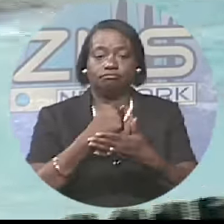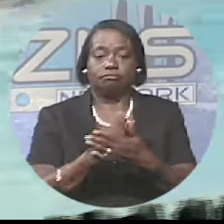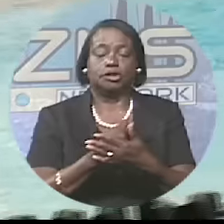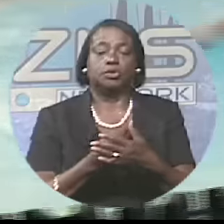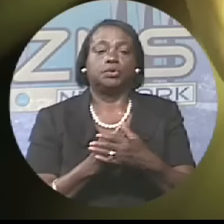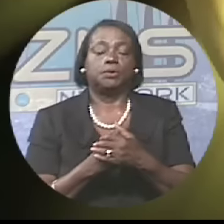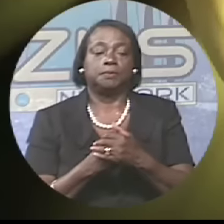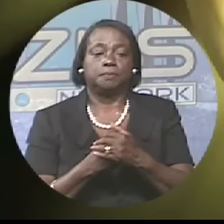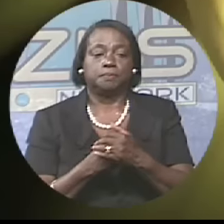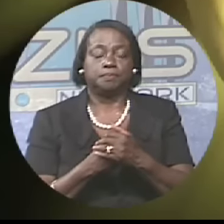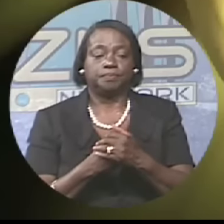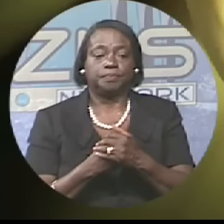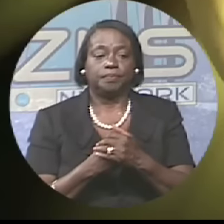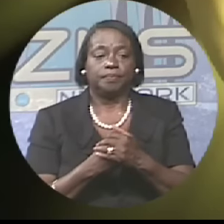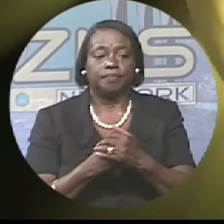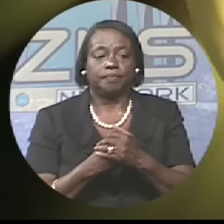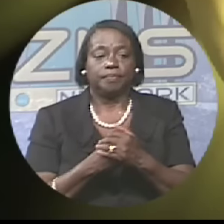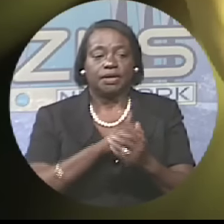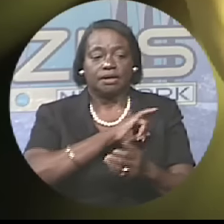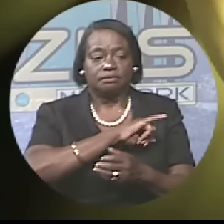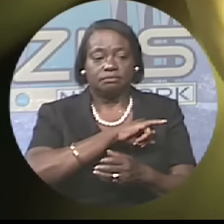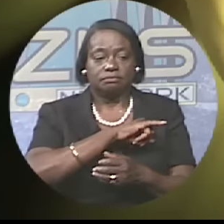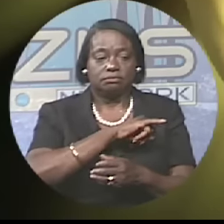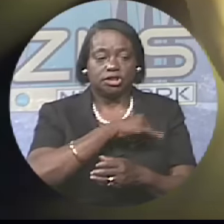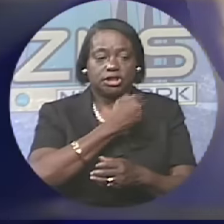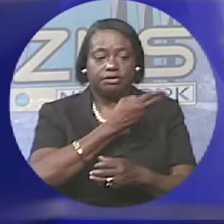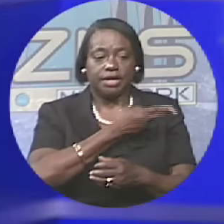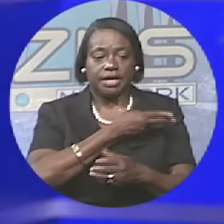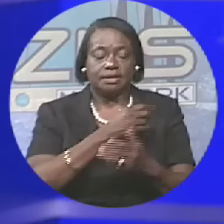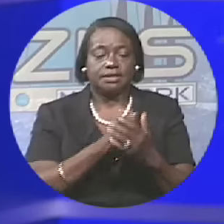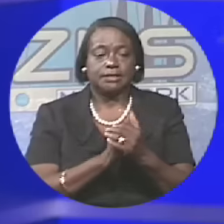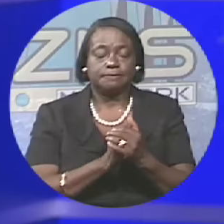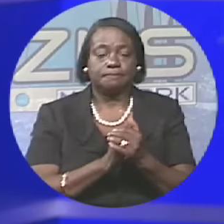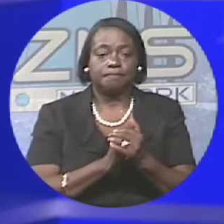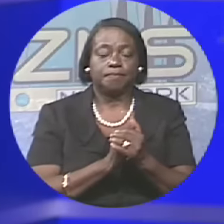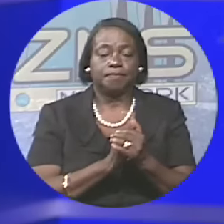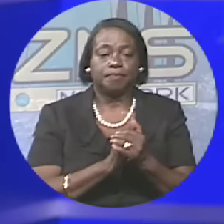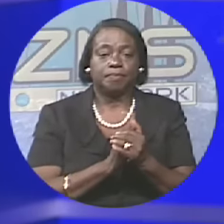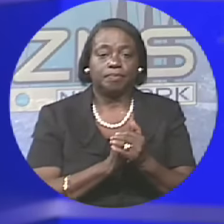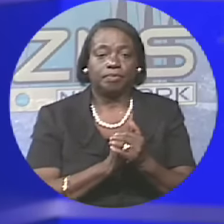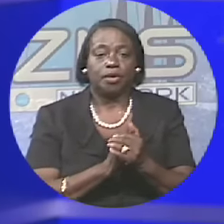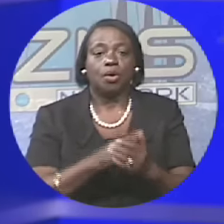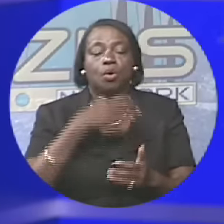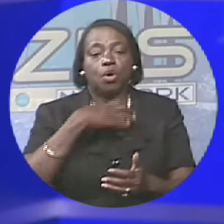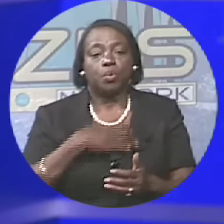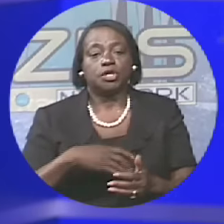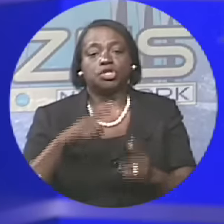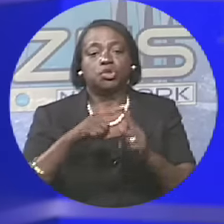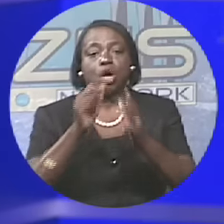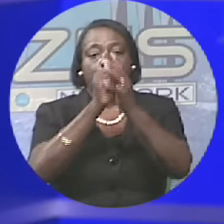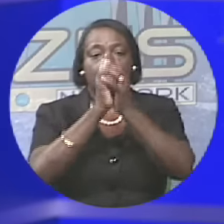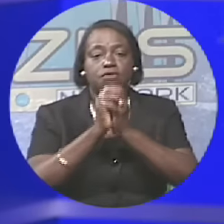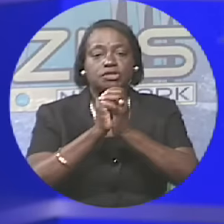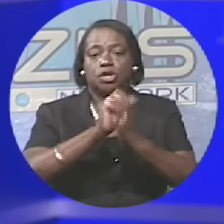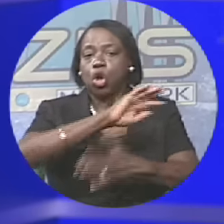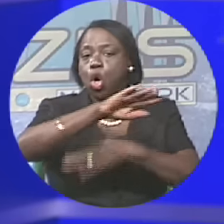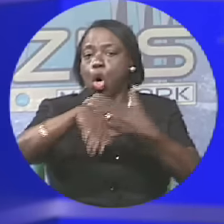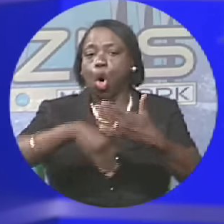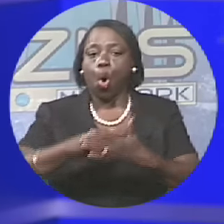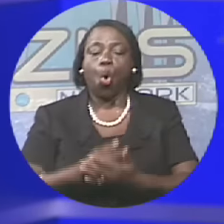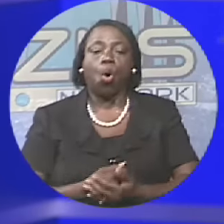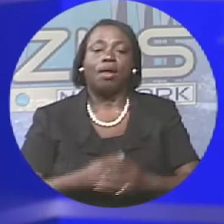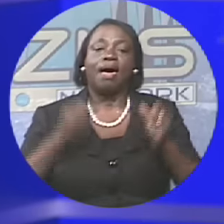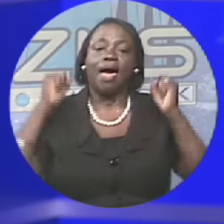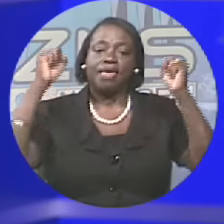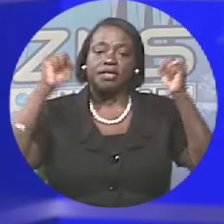in Martinique. Jared Higgs, ZNS Total Sports. Thank you so much, Jared. We wish to congratulate all athletes who represented the